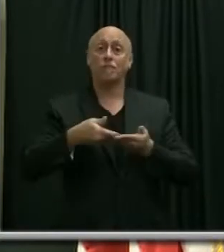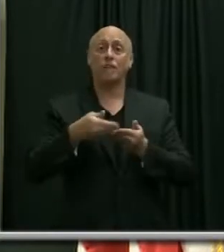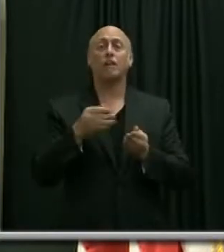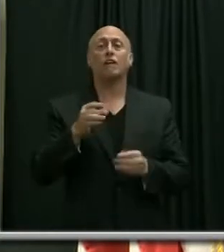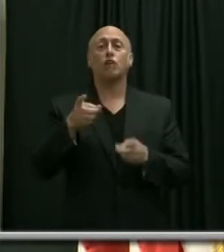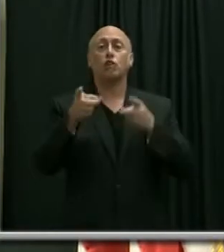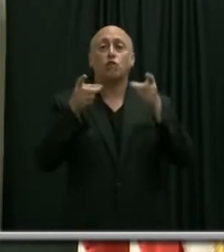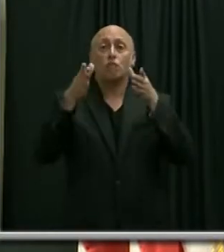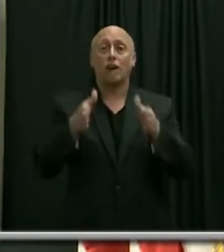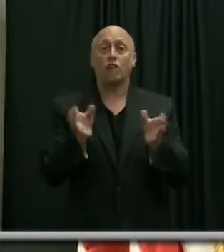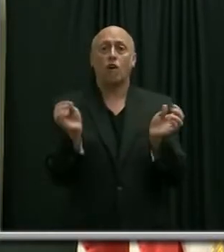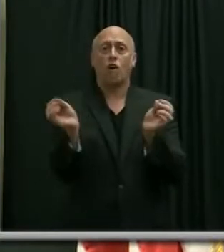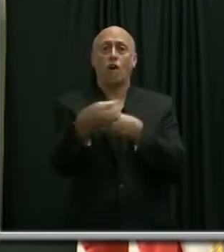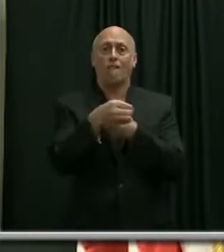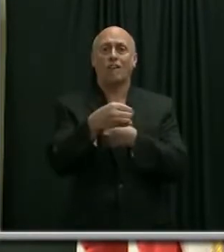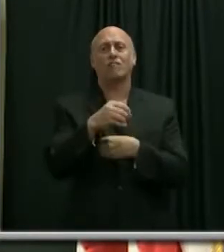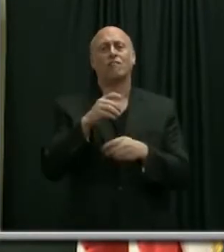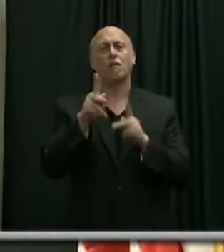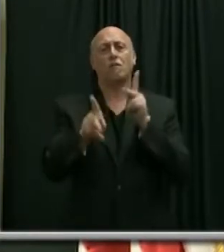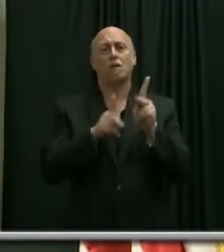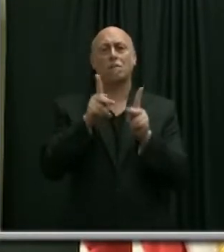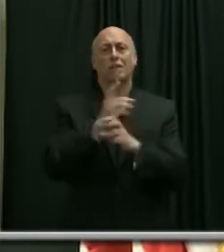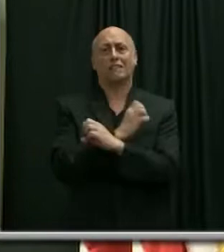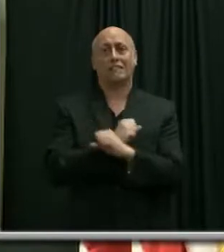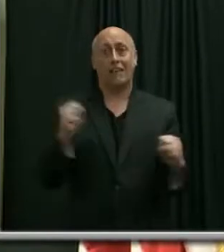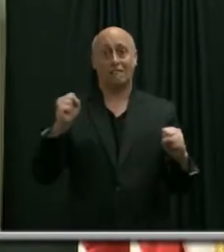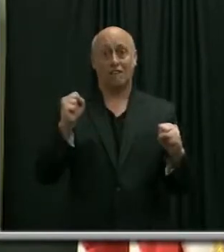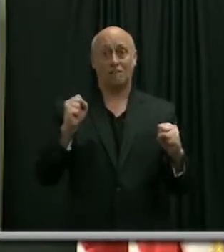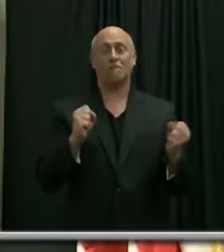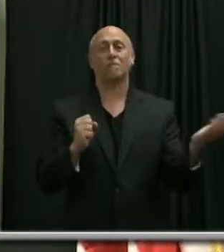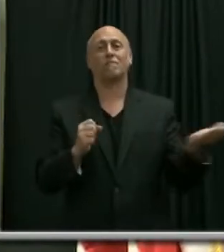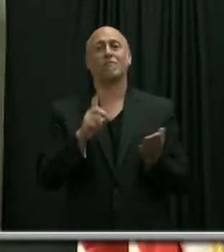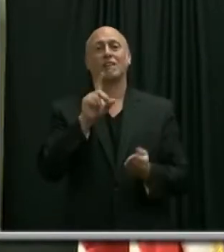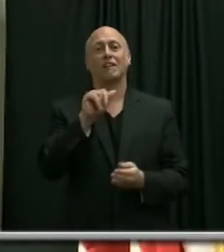Safety, Diane Lantz. Thank you.